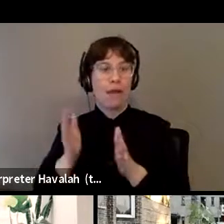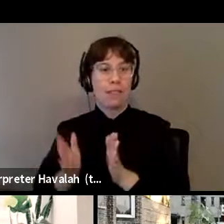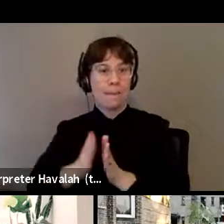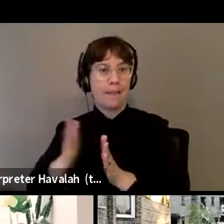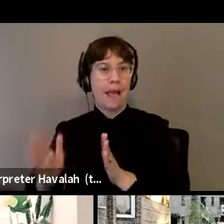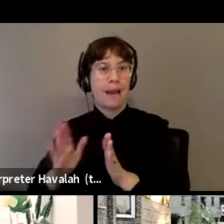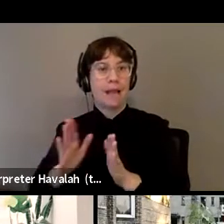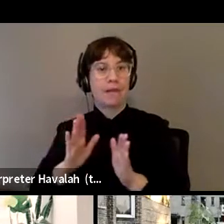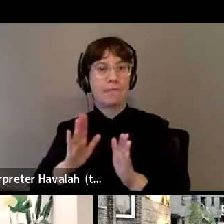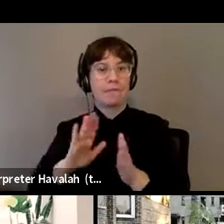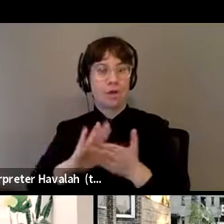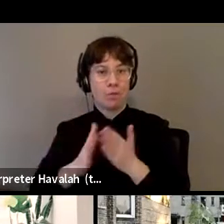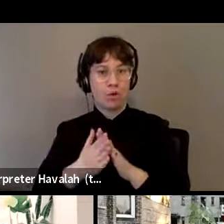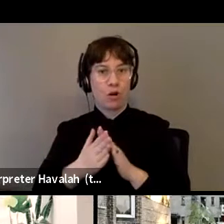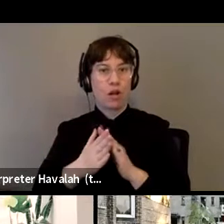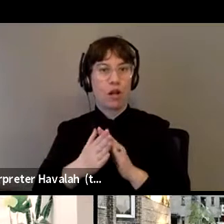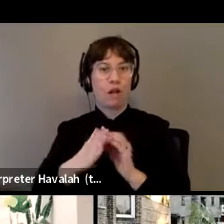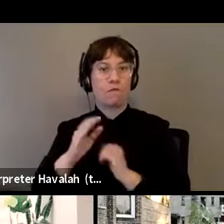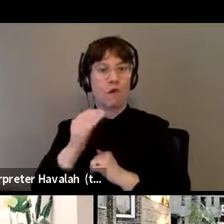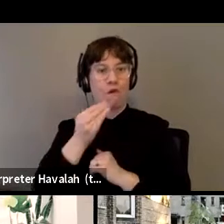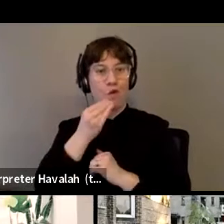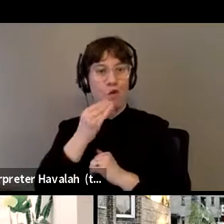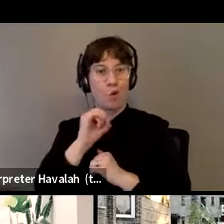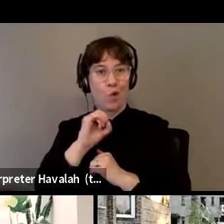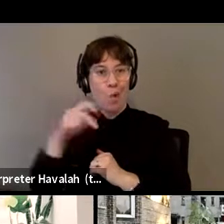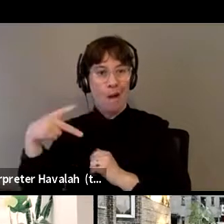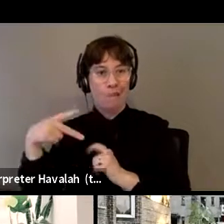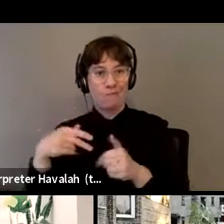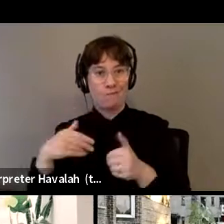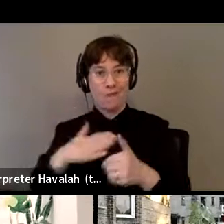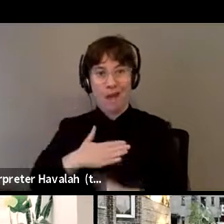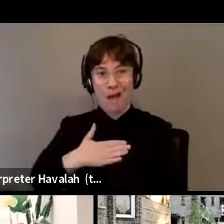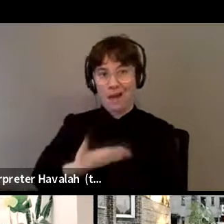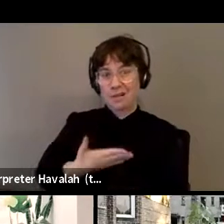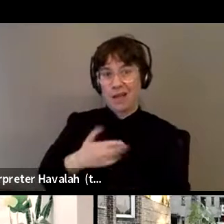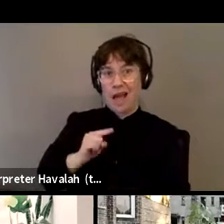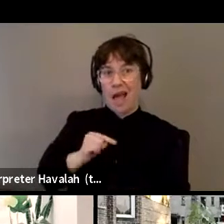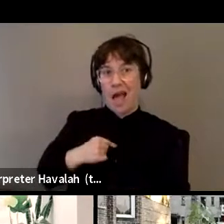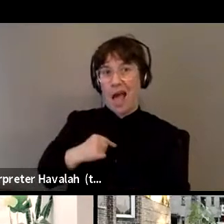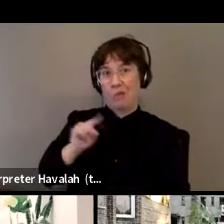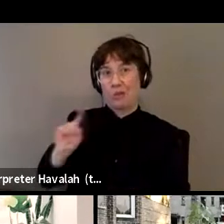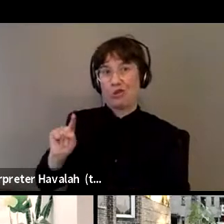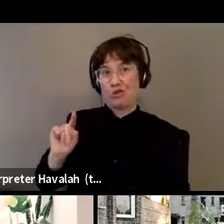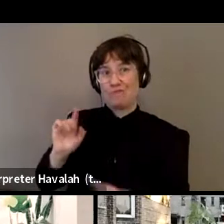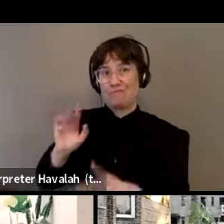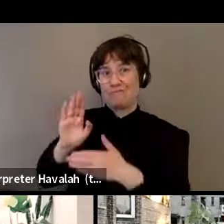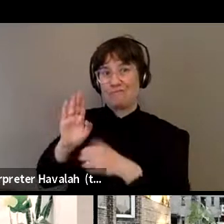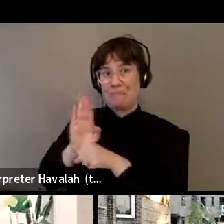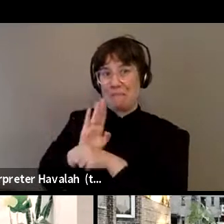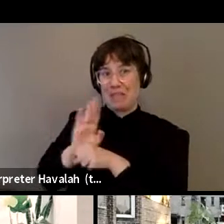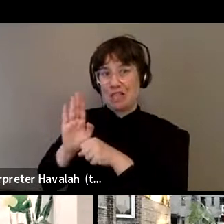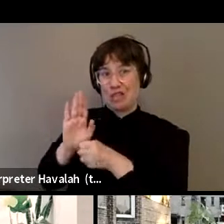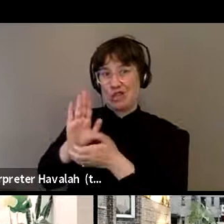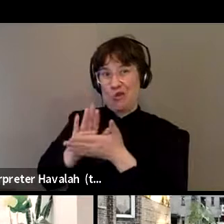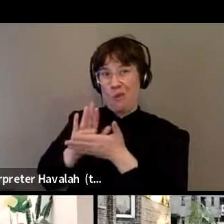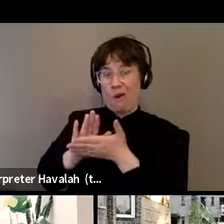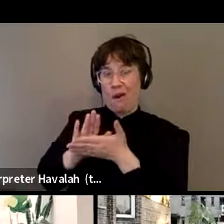Community Food Co-op. I'll admit, like I said, I went to business school. So like I came from a more